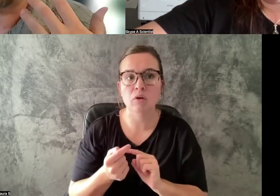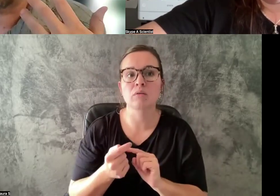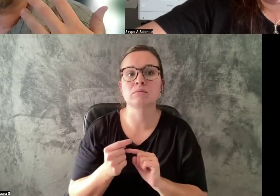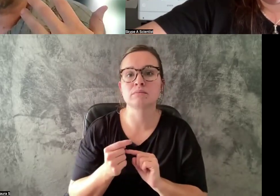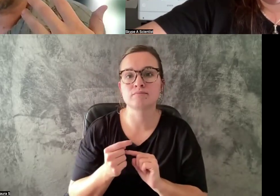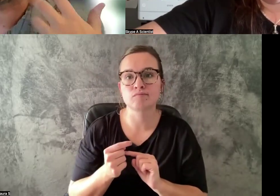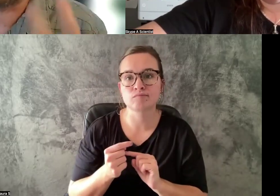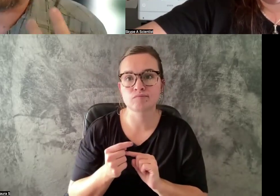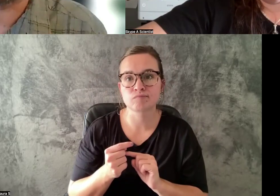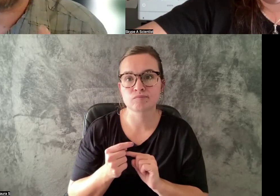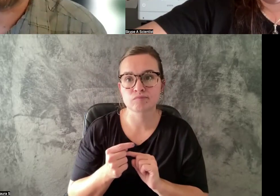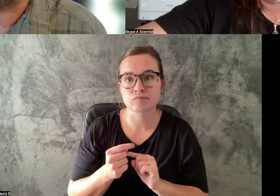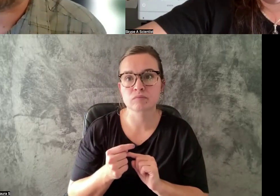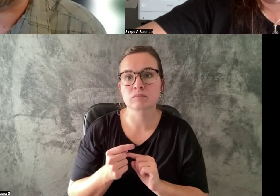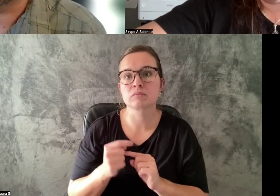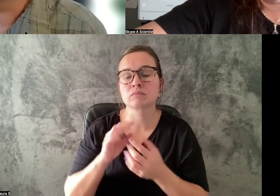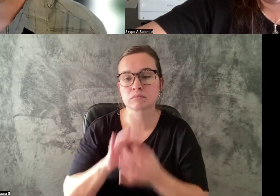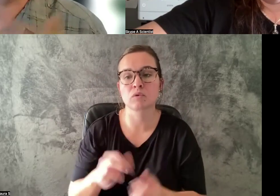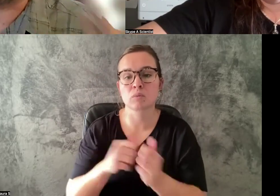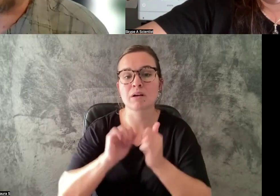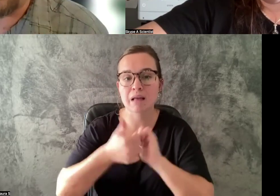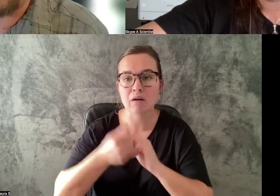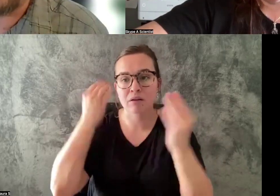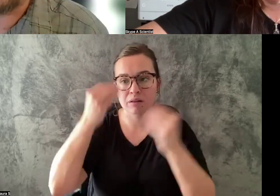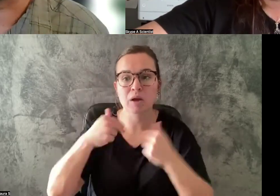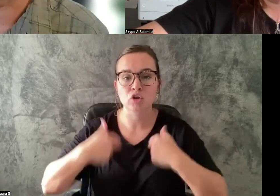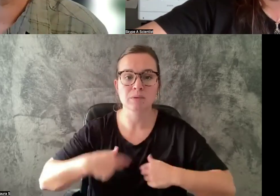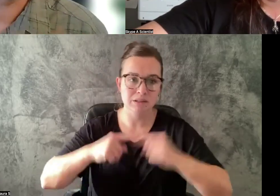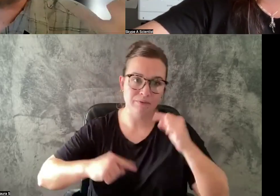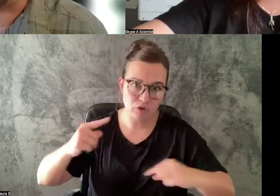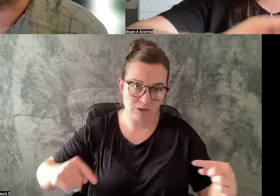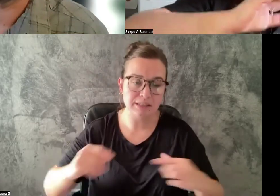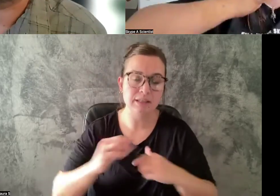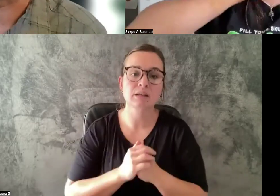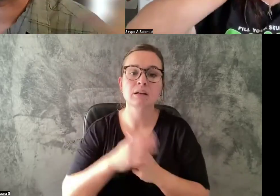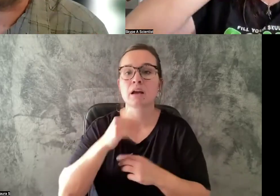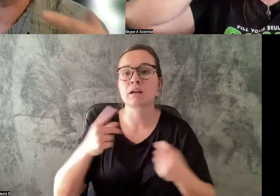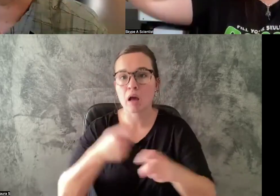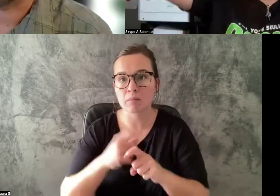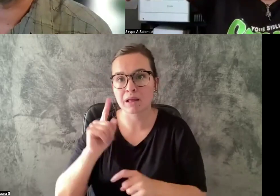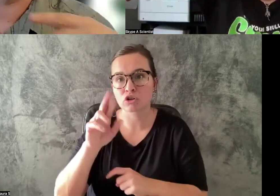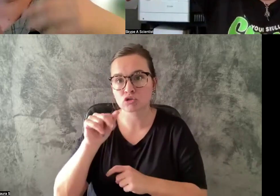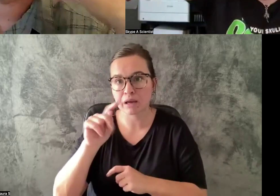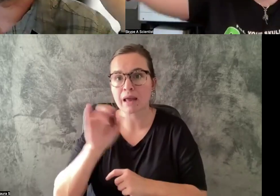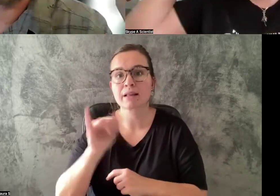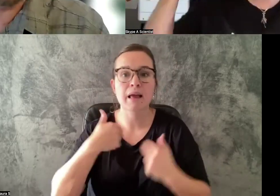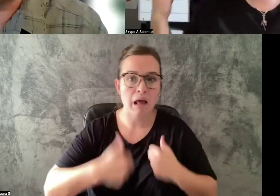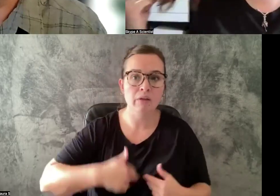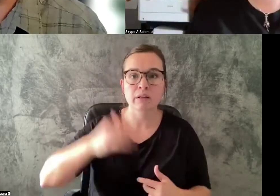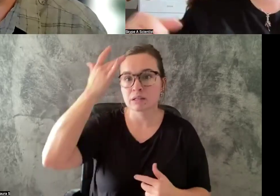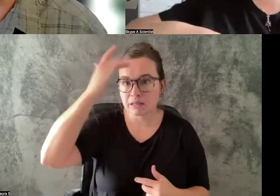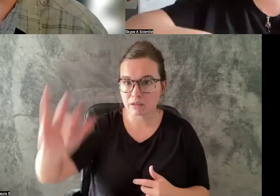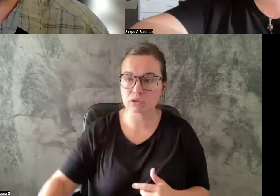um, framework for thinking about human diversity and Yeah. complex traits like health and intelligence